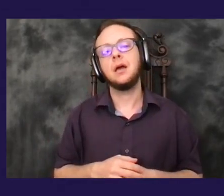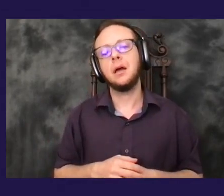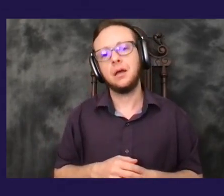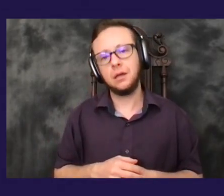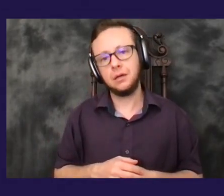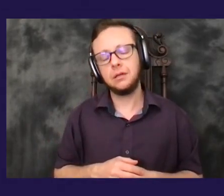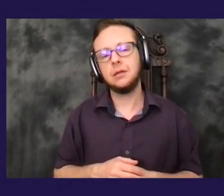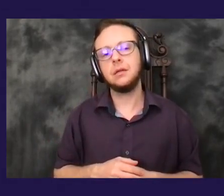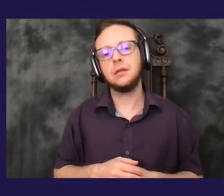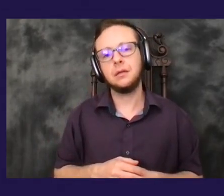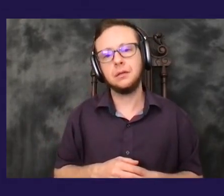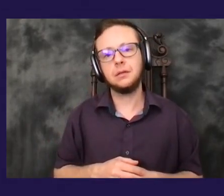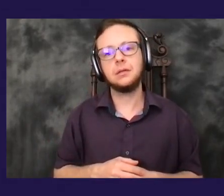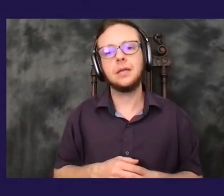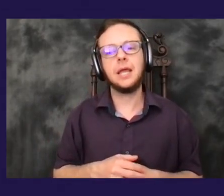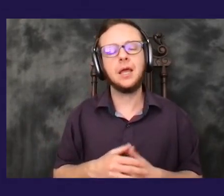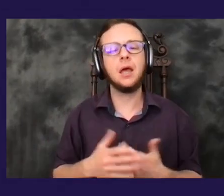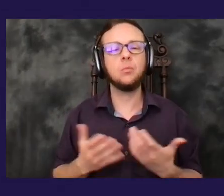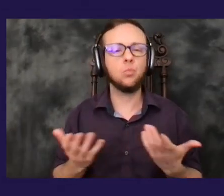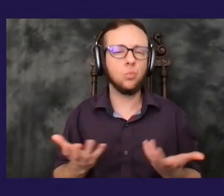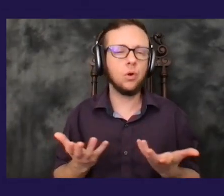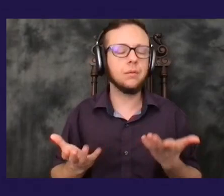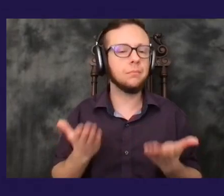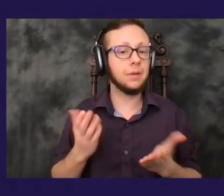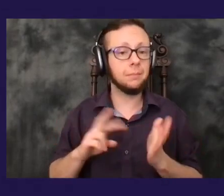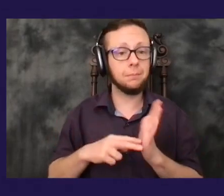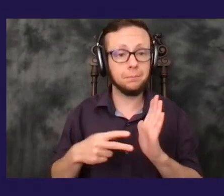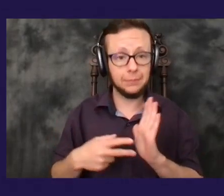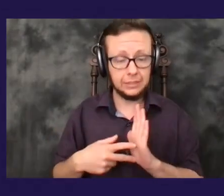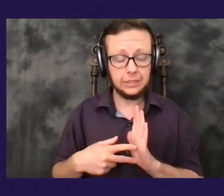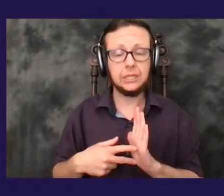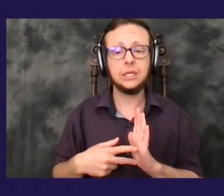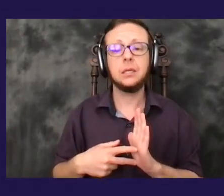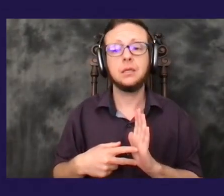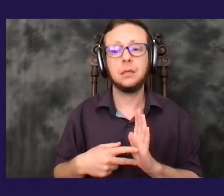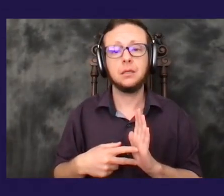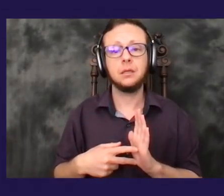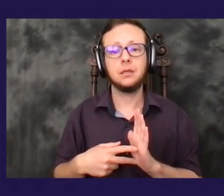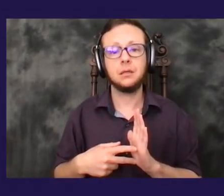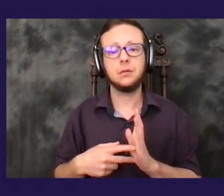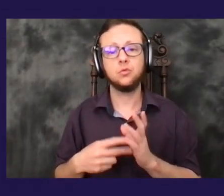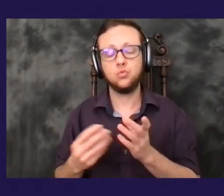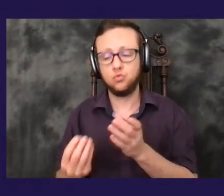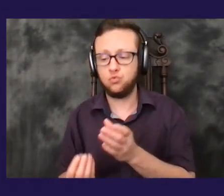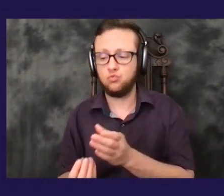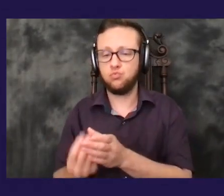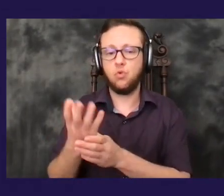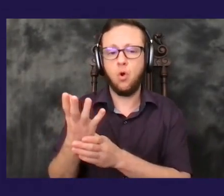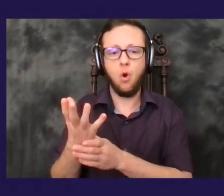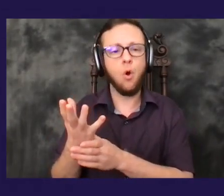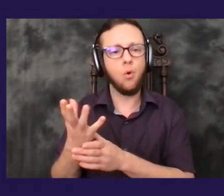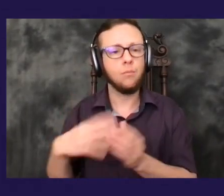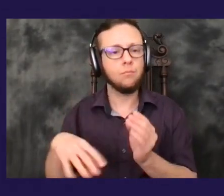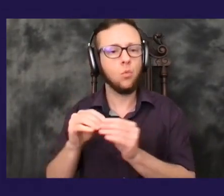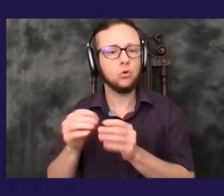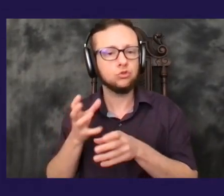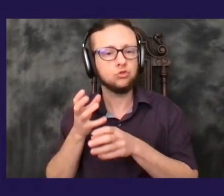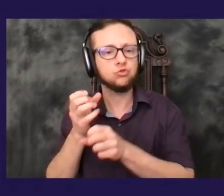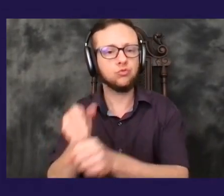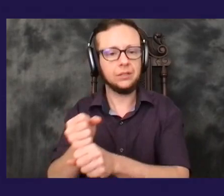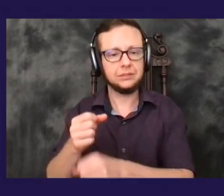what it might mean to grow trusted, beneficial information